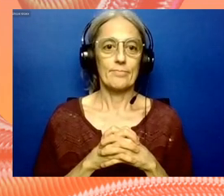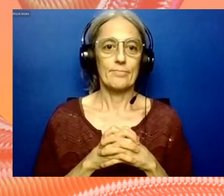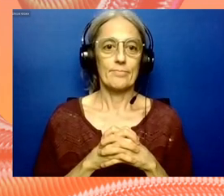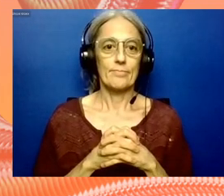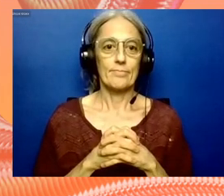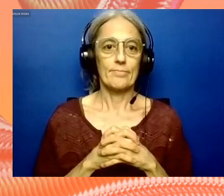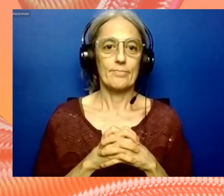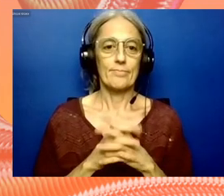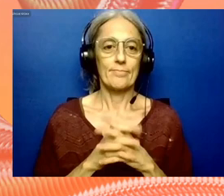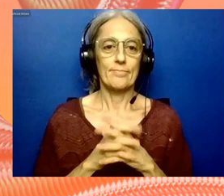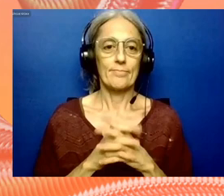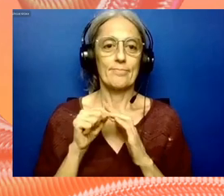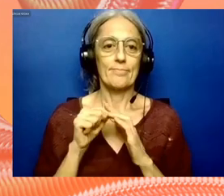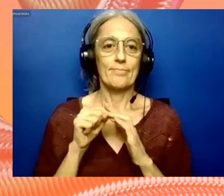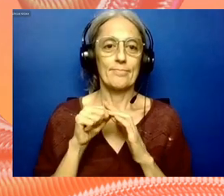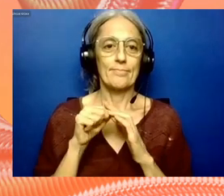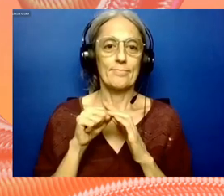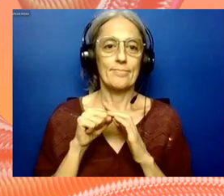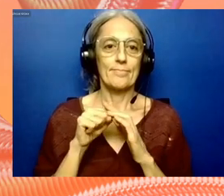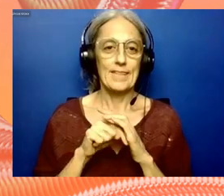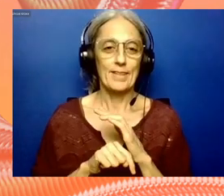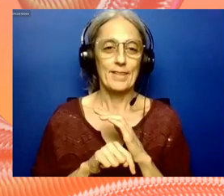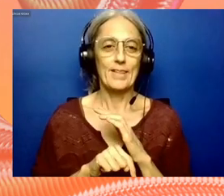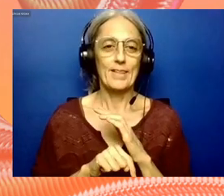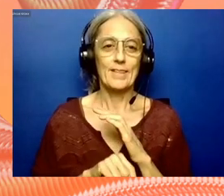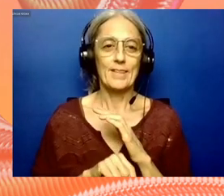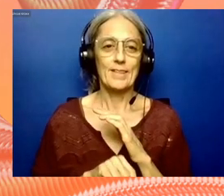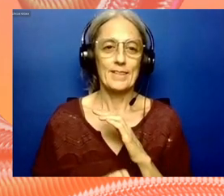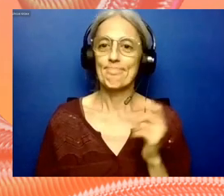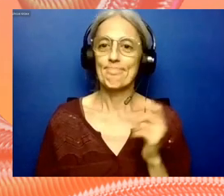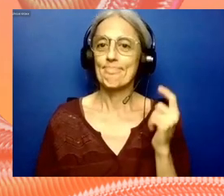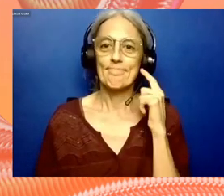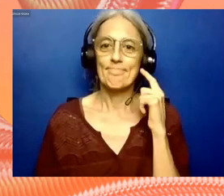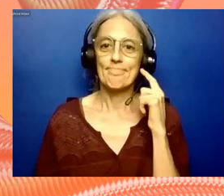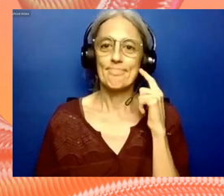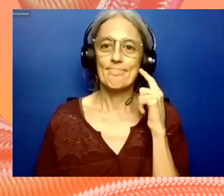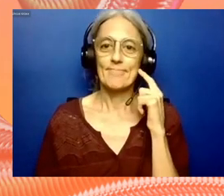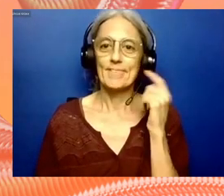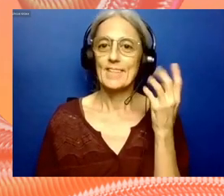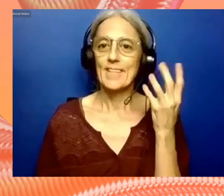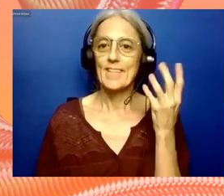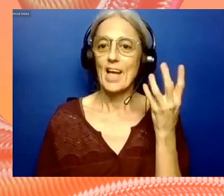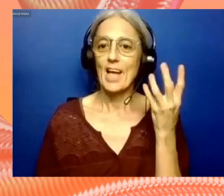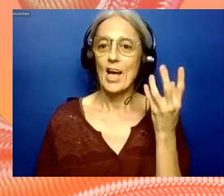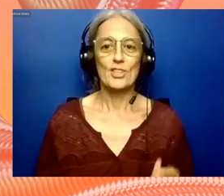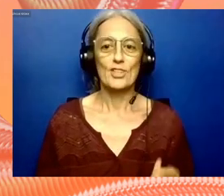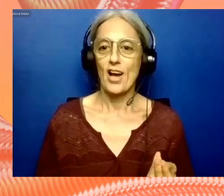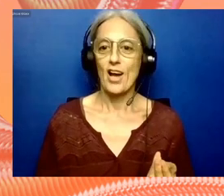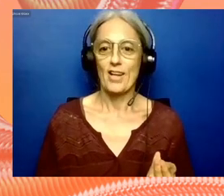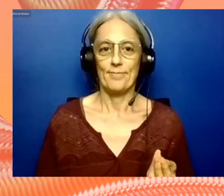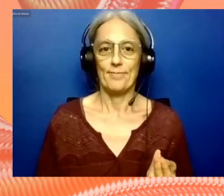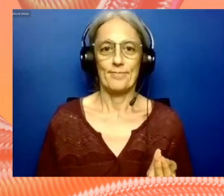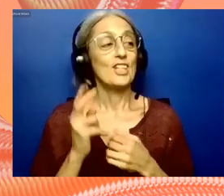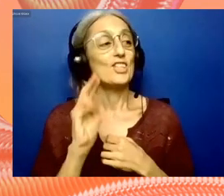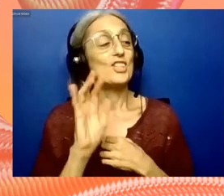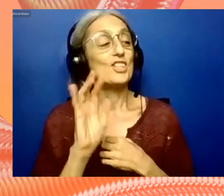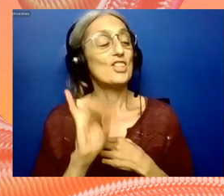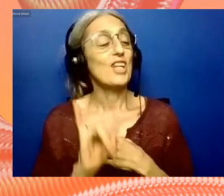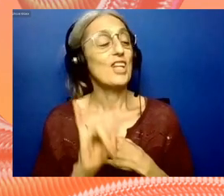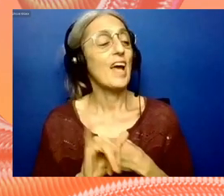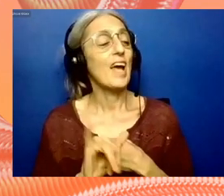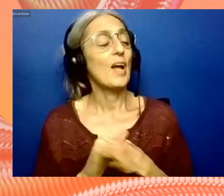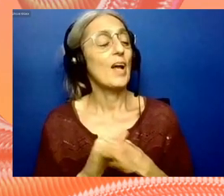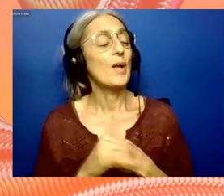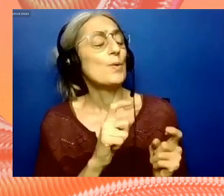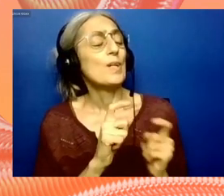Yes, we do. Thank you so much, Chani. That was beautiful. Annie, you're such a gift. I was sitting here the whole time